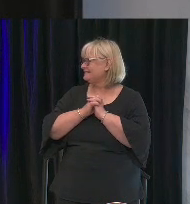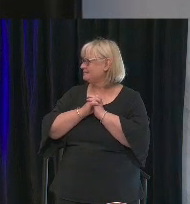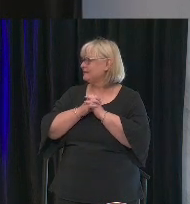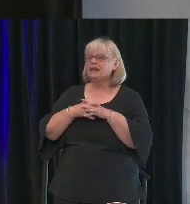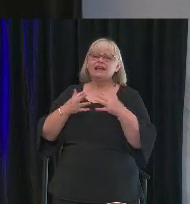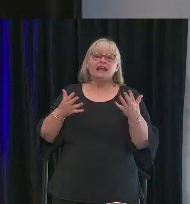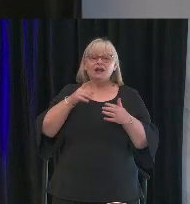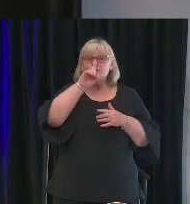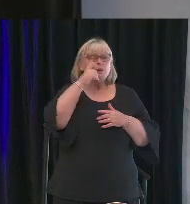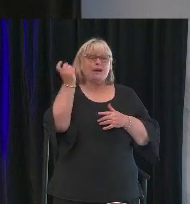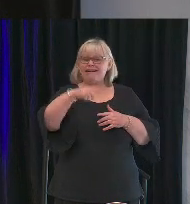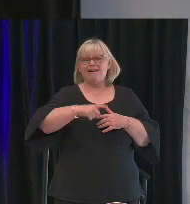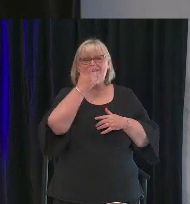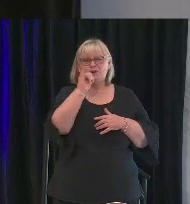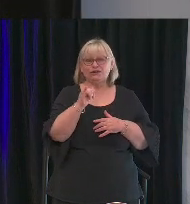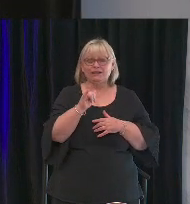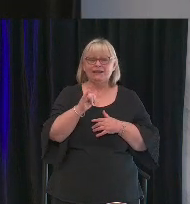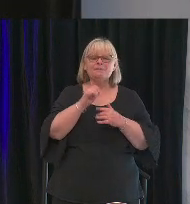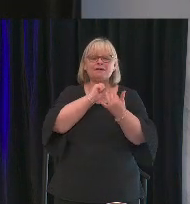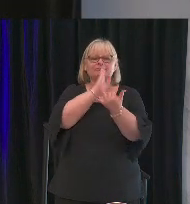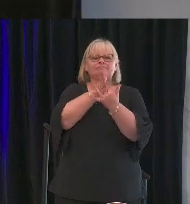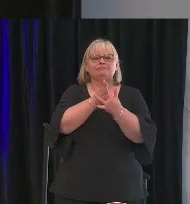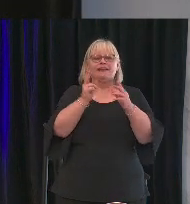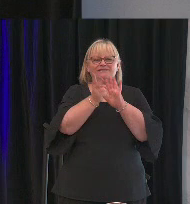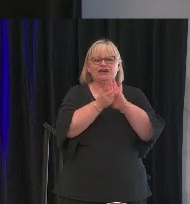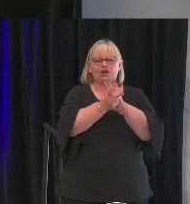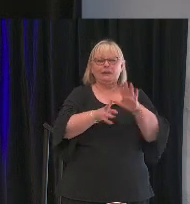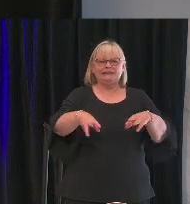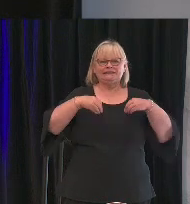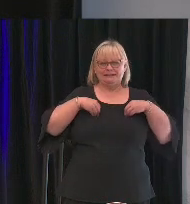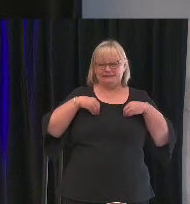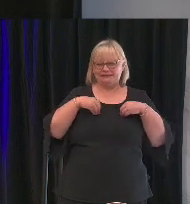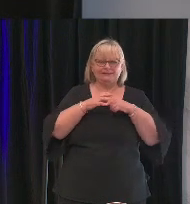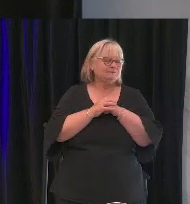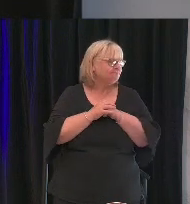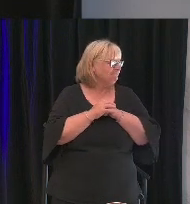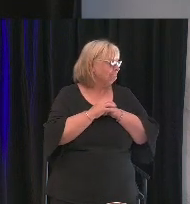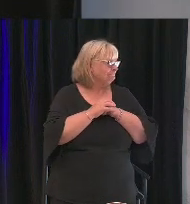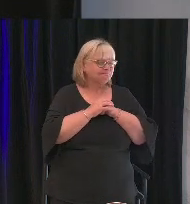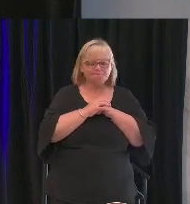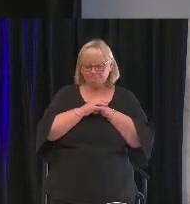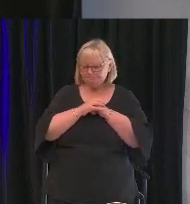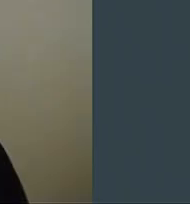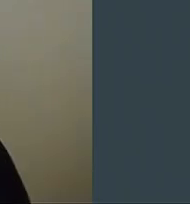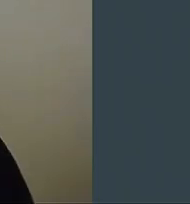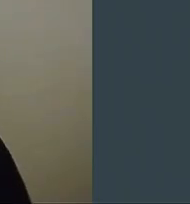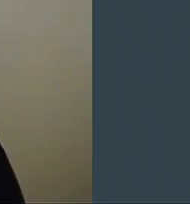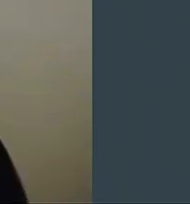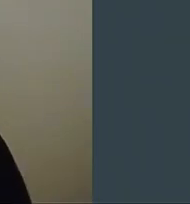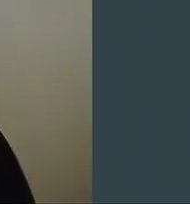The winner was unable to attend and has sent an acceptance speech, which we'll see now. Thank